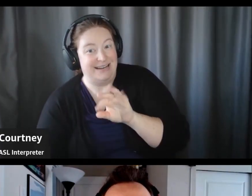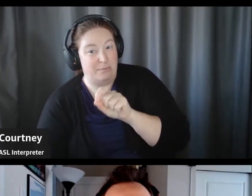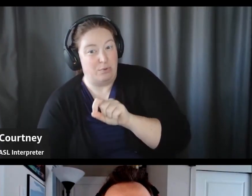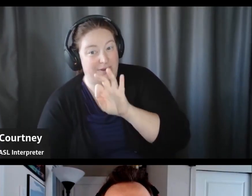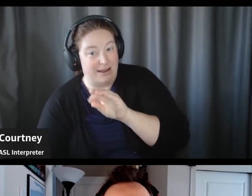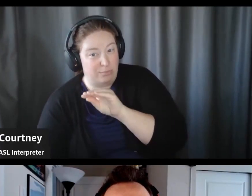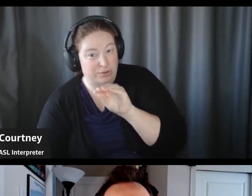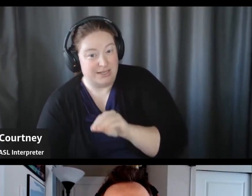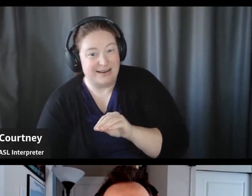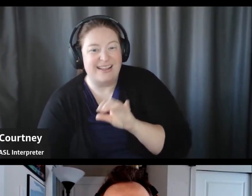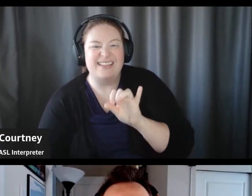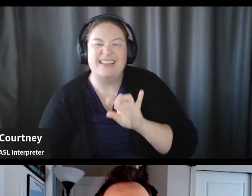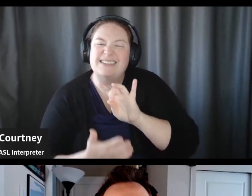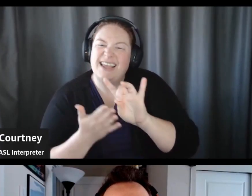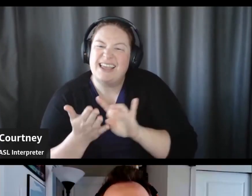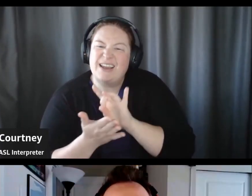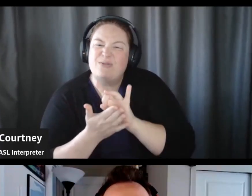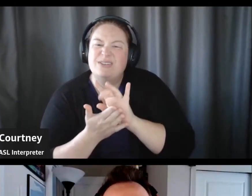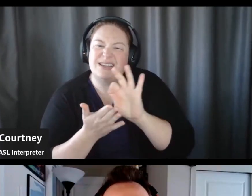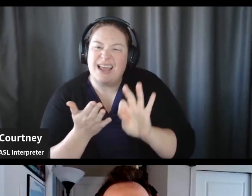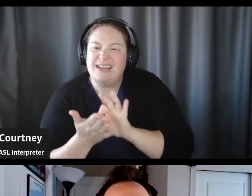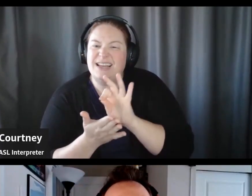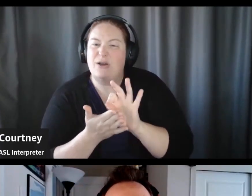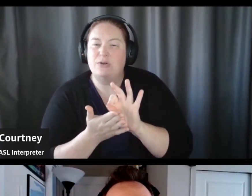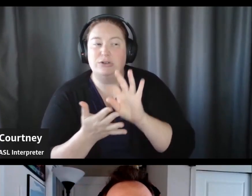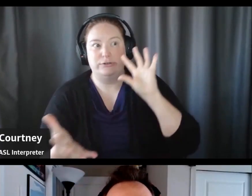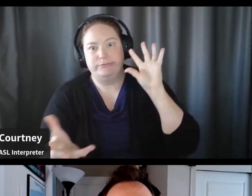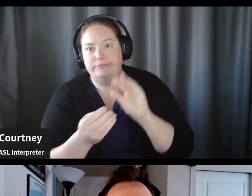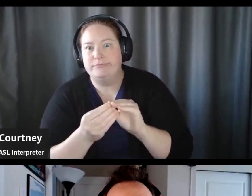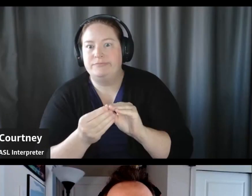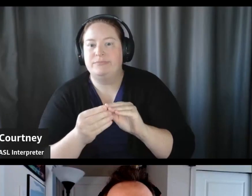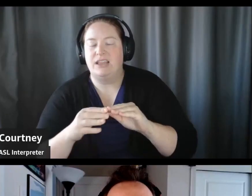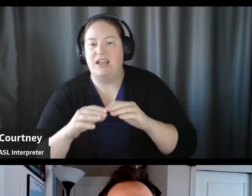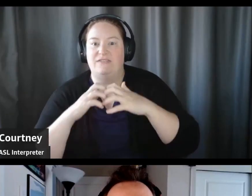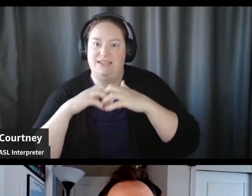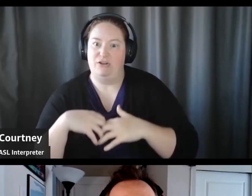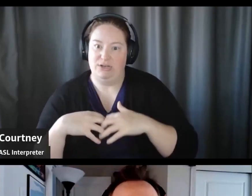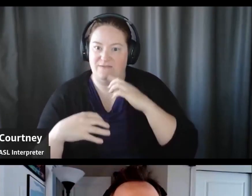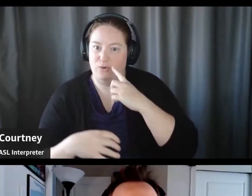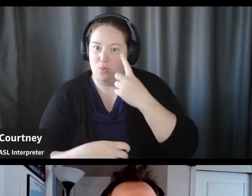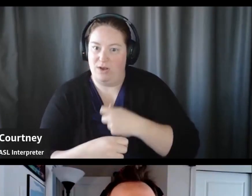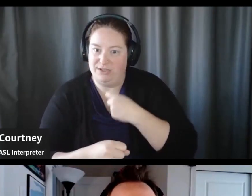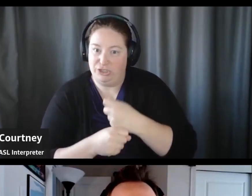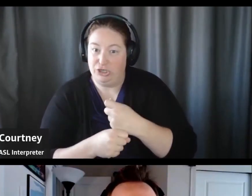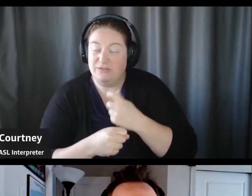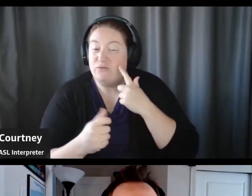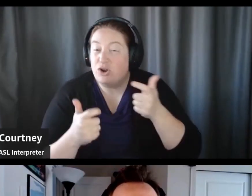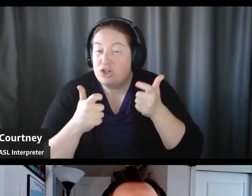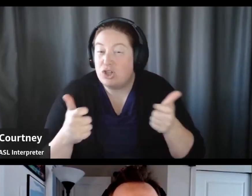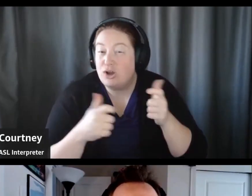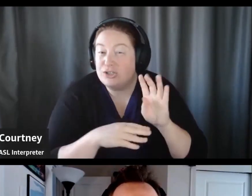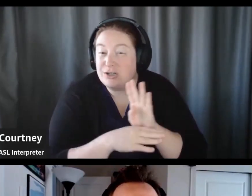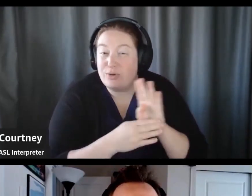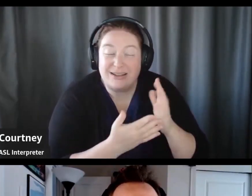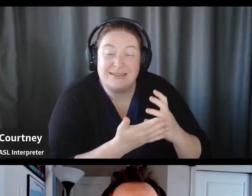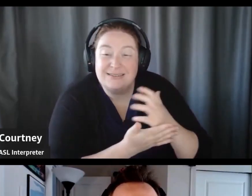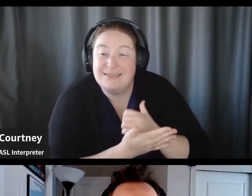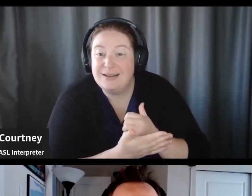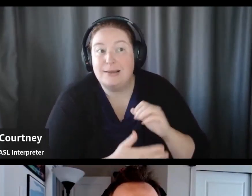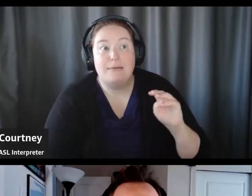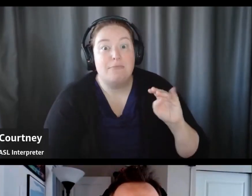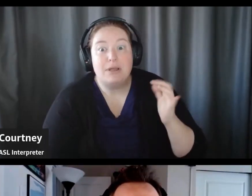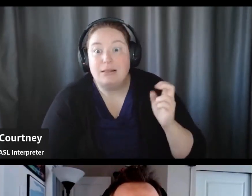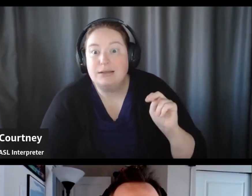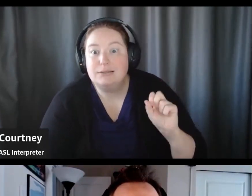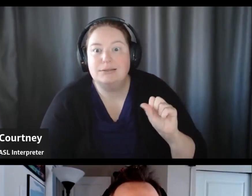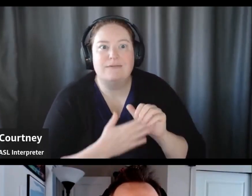8 hours to 9 hours of downtime in a year. You can imagine for a large enterprise which is making millions of dollars or hundreds of millions